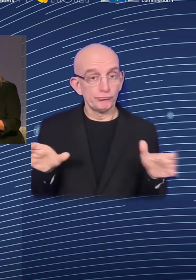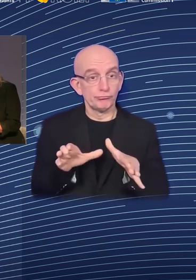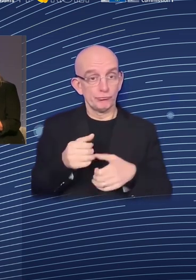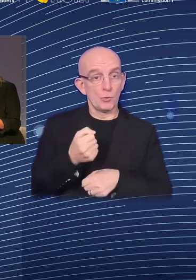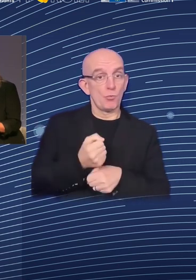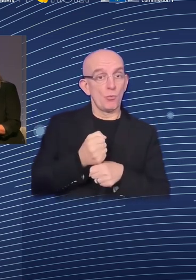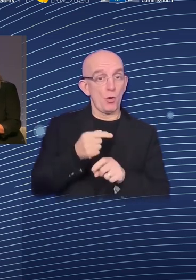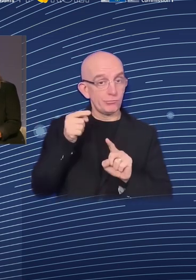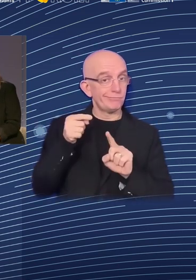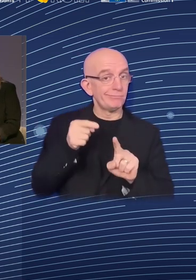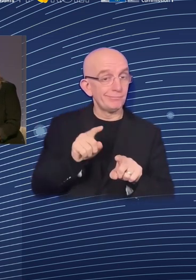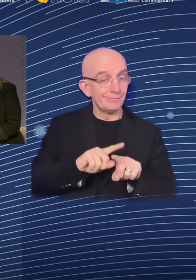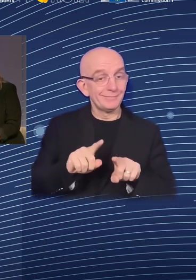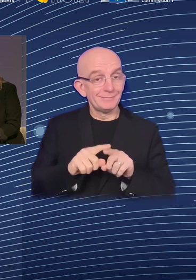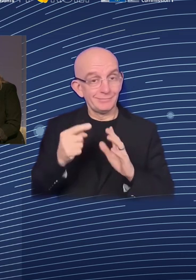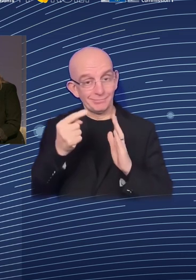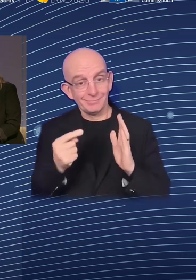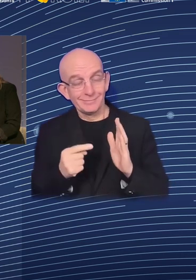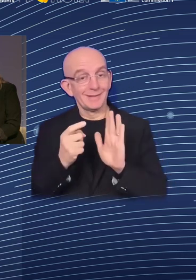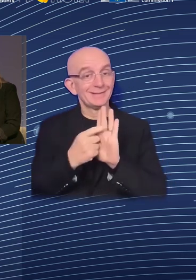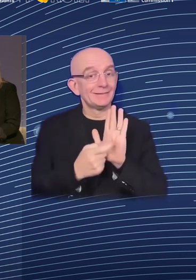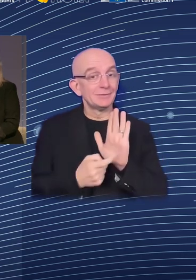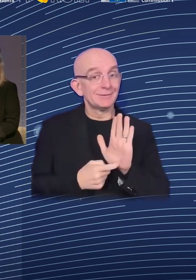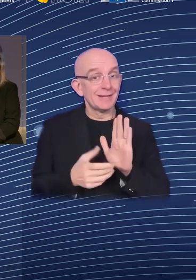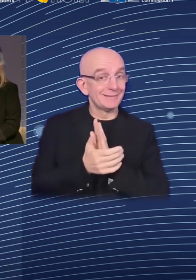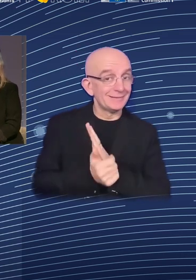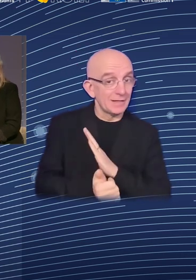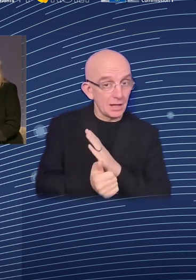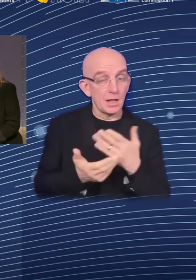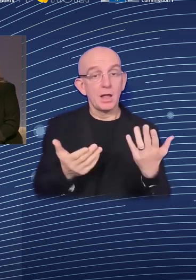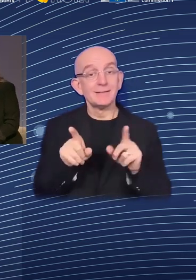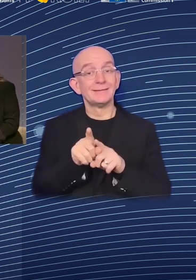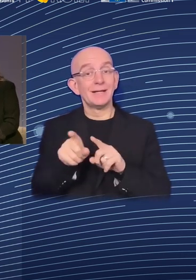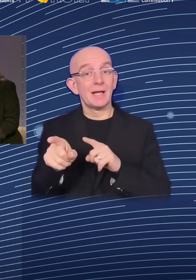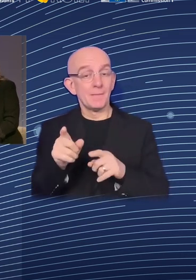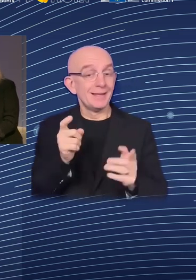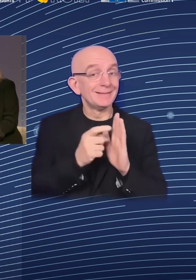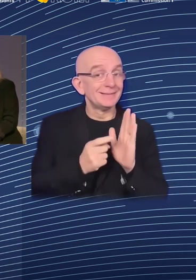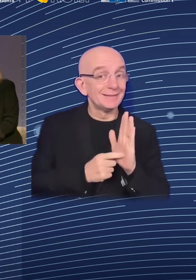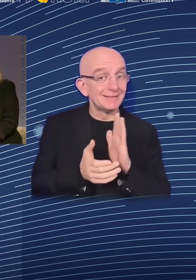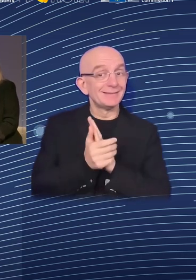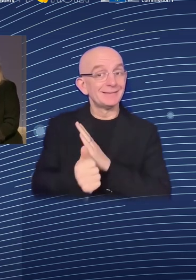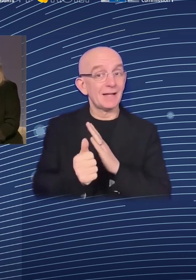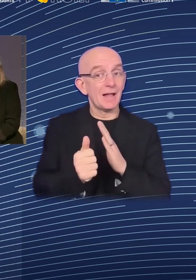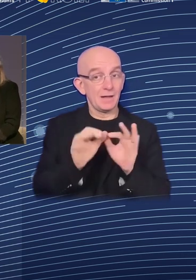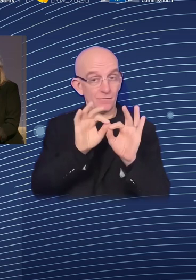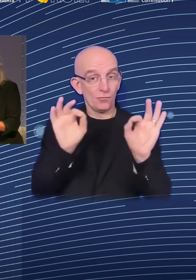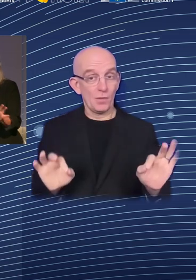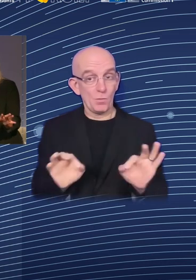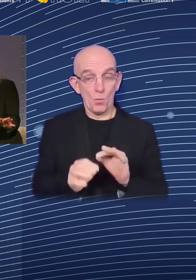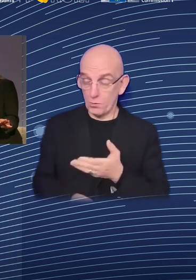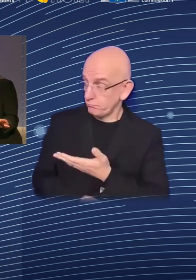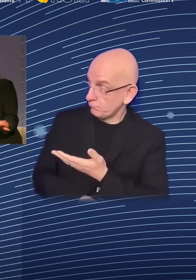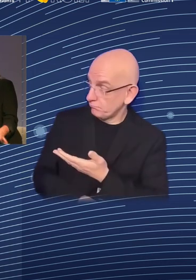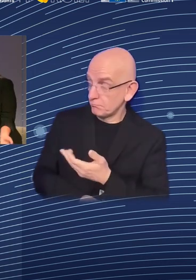to design their programs to train digital skills. And last but by no means least, it's funding. We always hear in